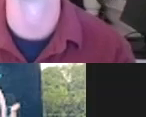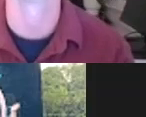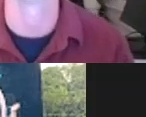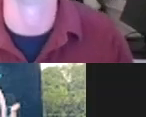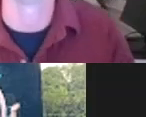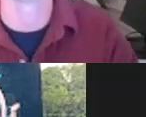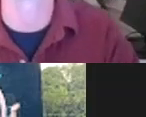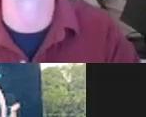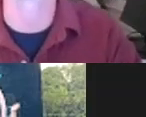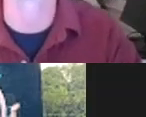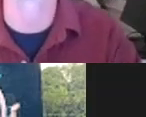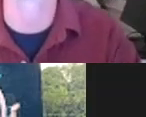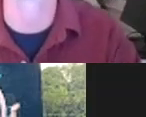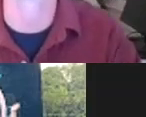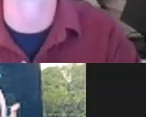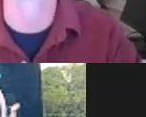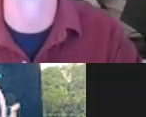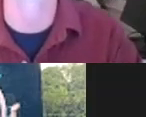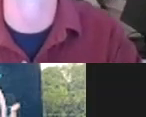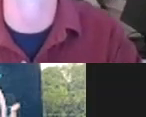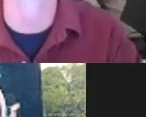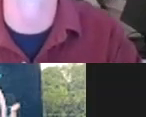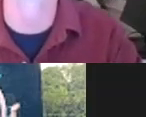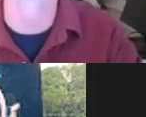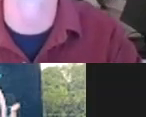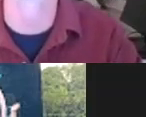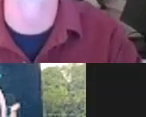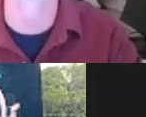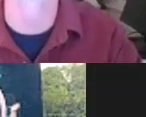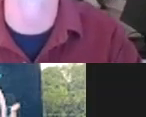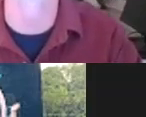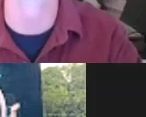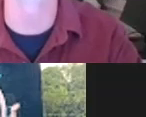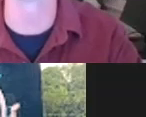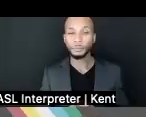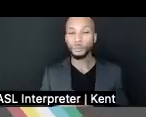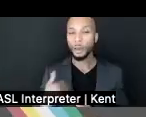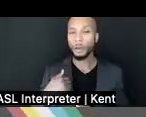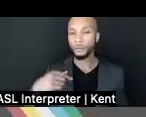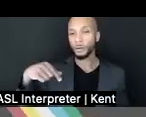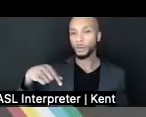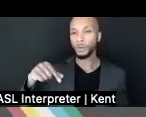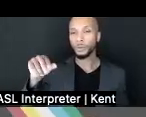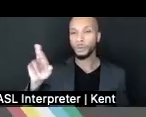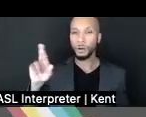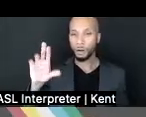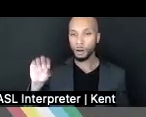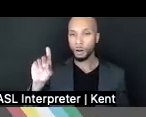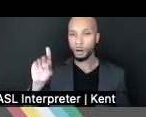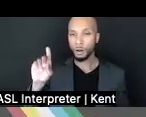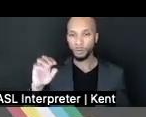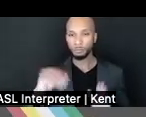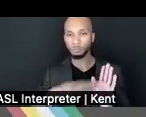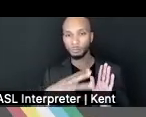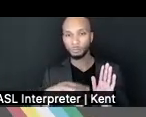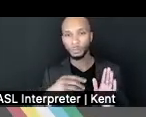programming. Let me share the screen so you can see it. There's a QR code. There's also a link